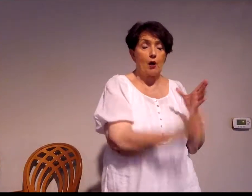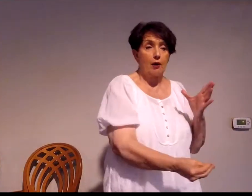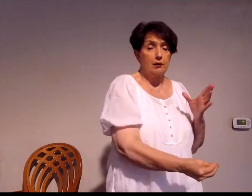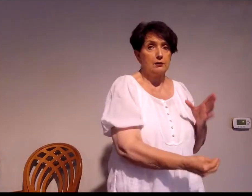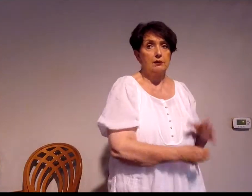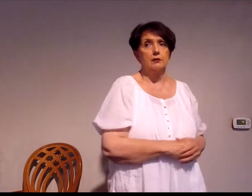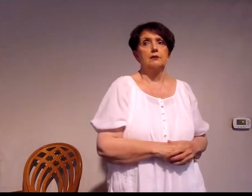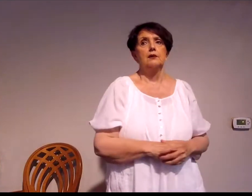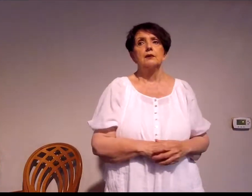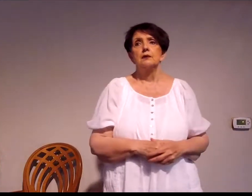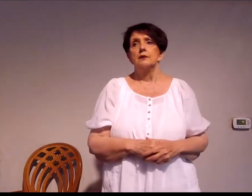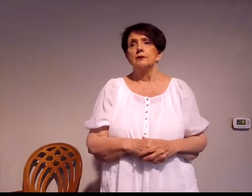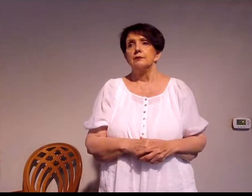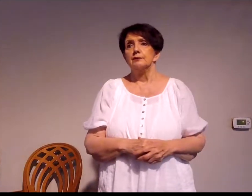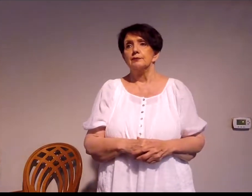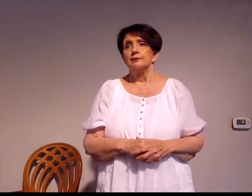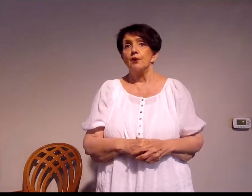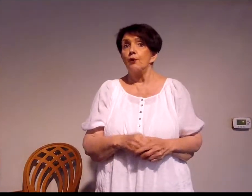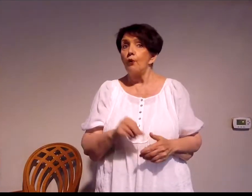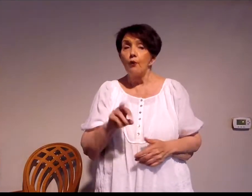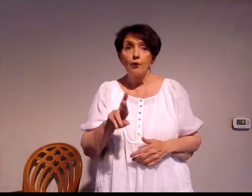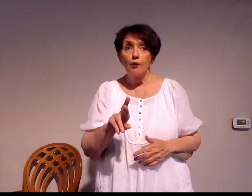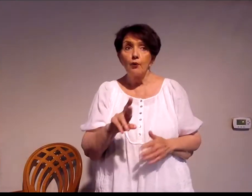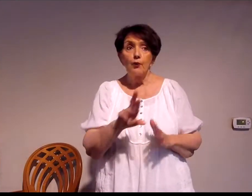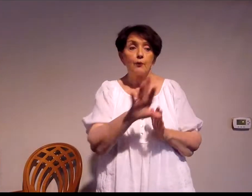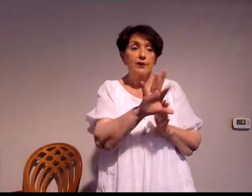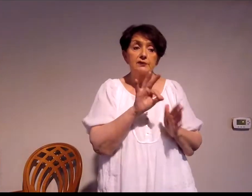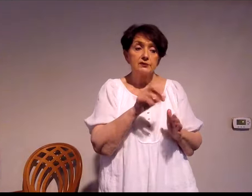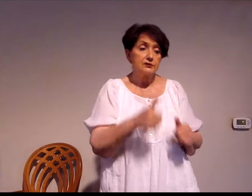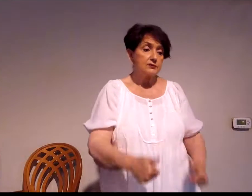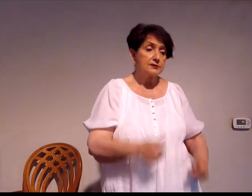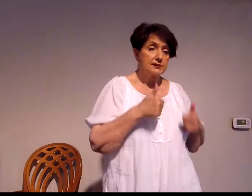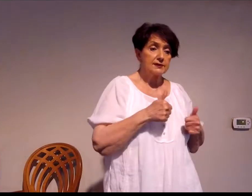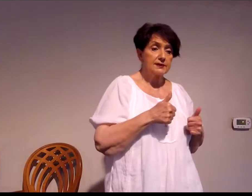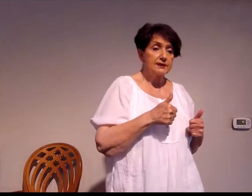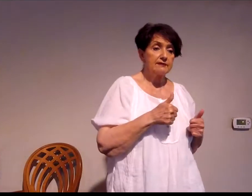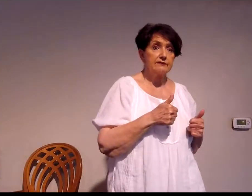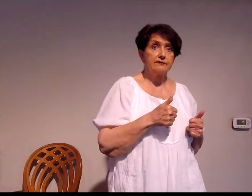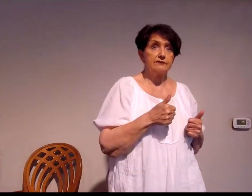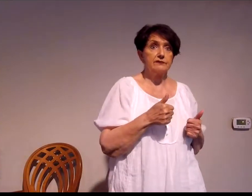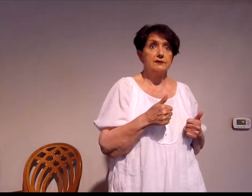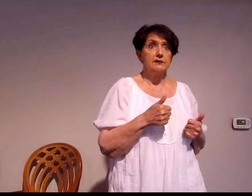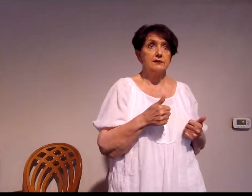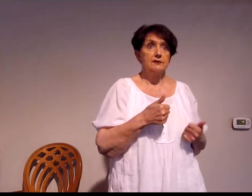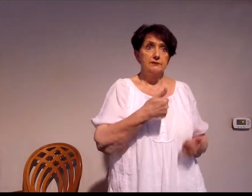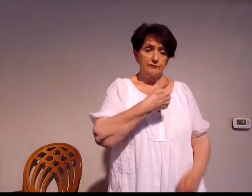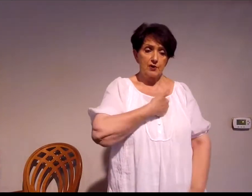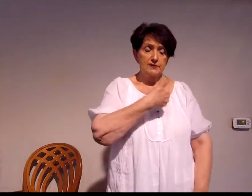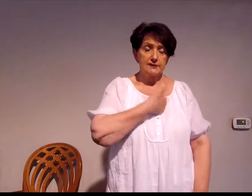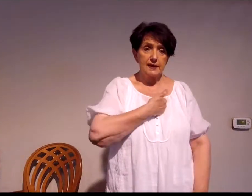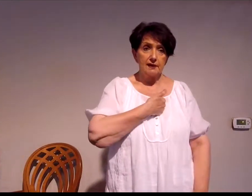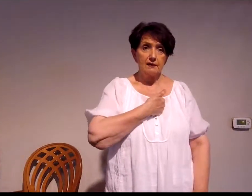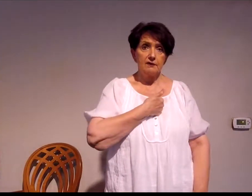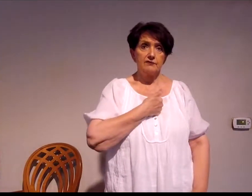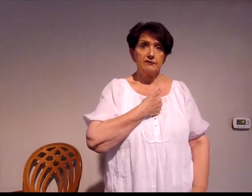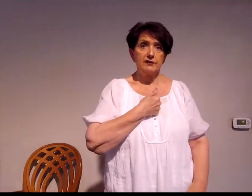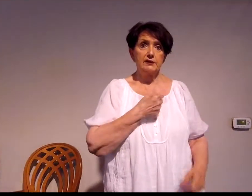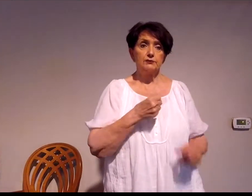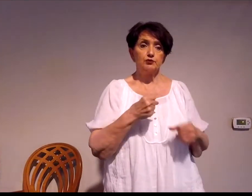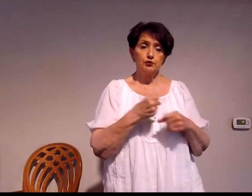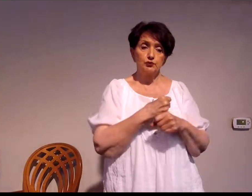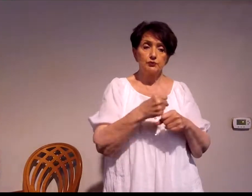Or we can choose to live our own life, rumble with these things from our family of